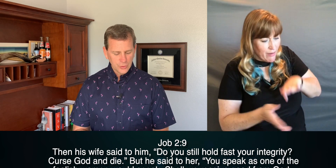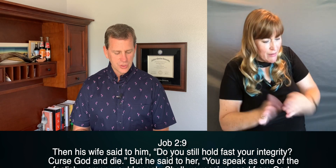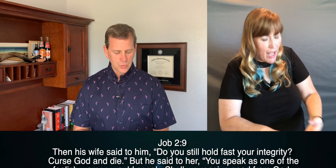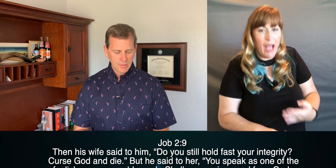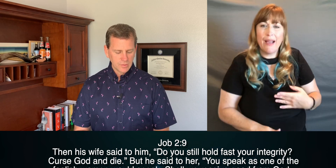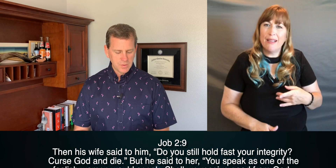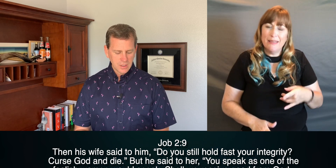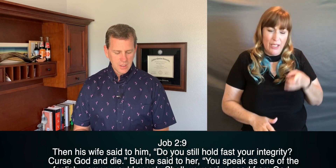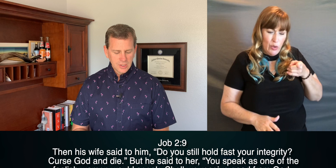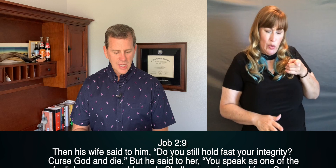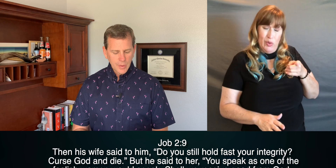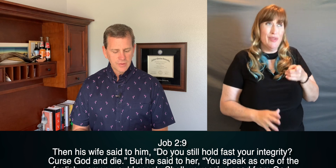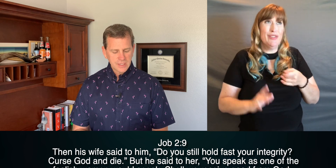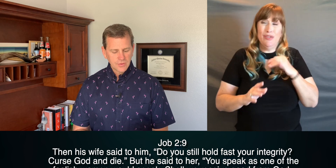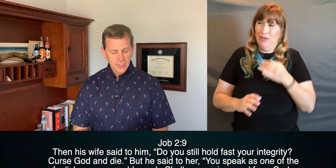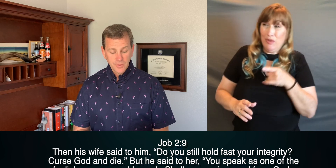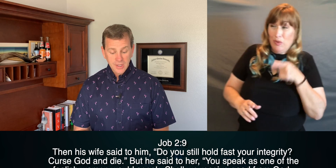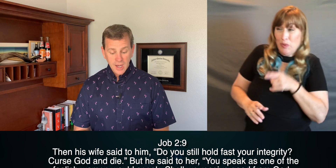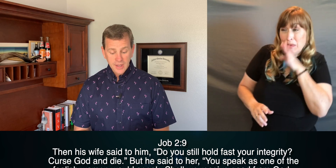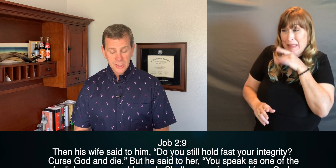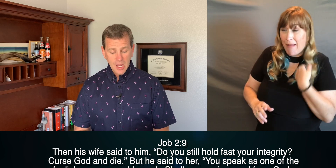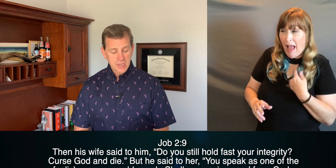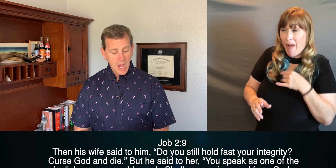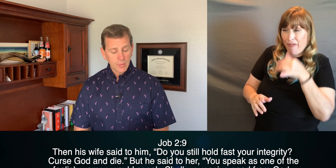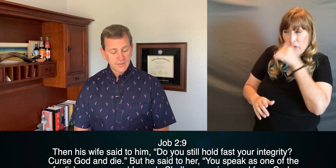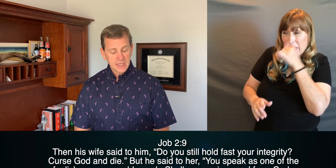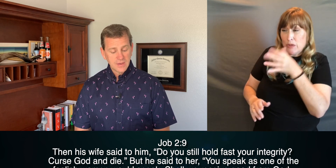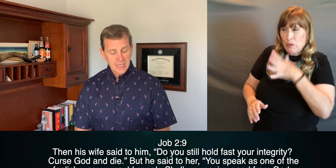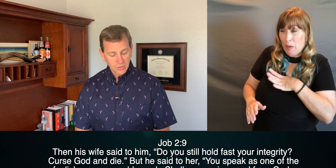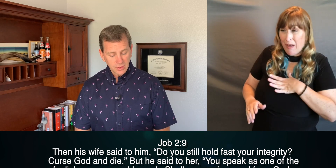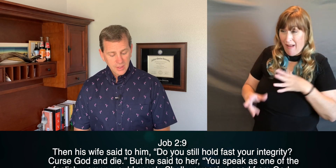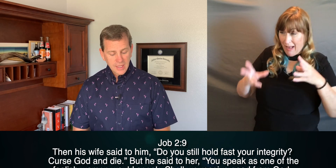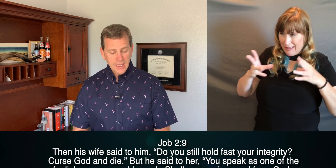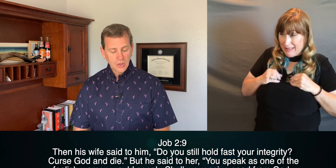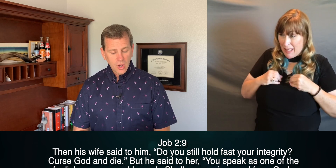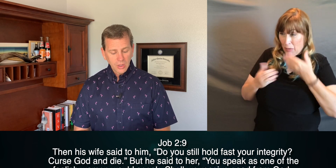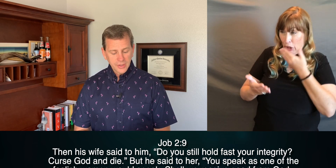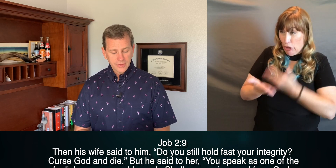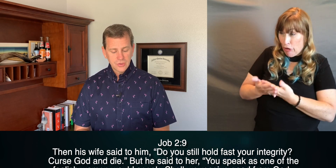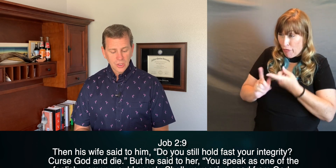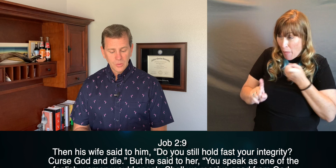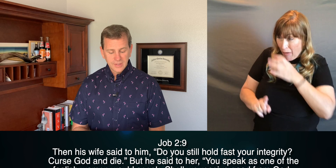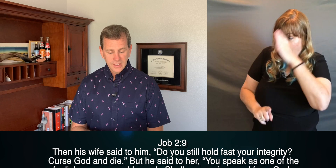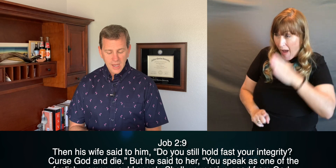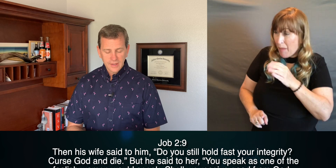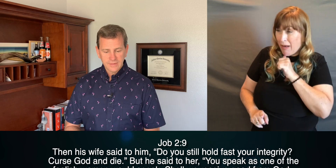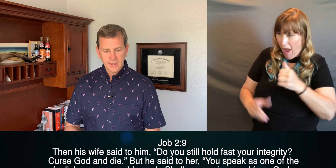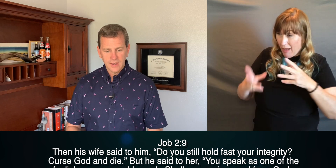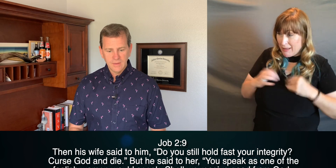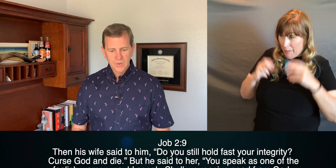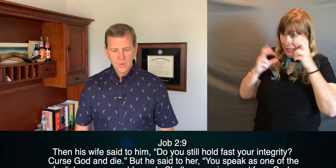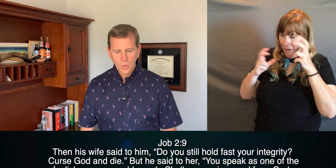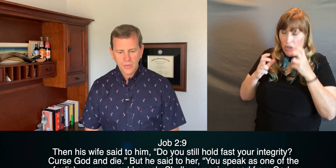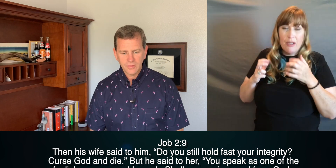the foolish women would speak. Shall we receive good from God and shall we not receive evil? In all this, Job did not